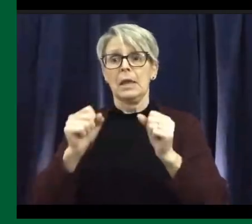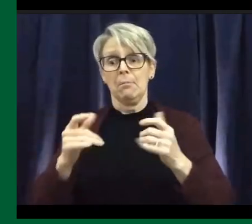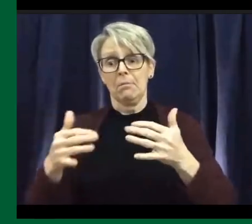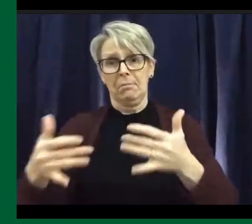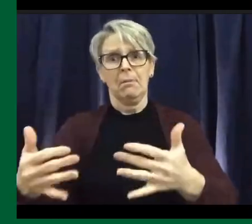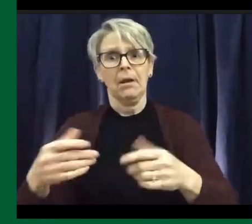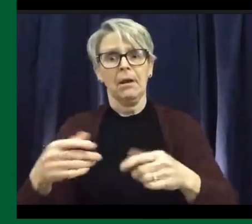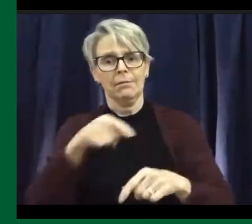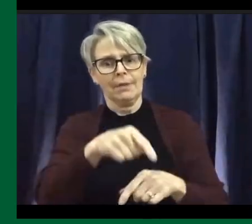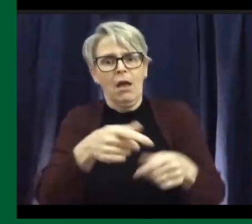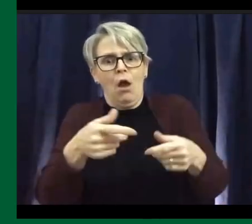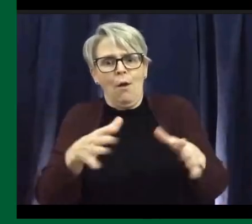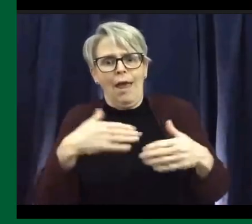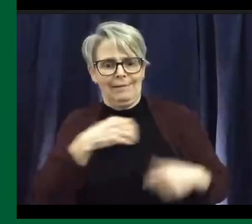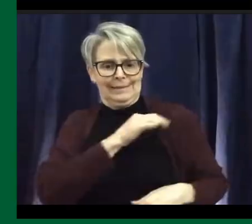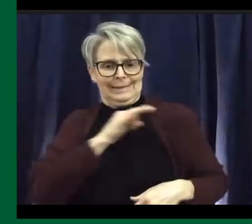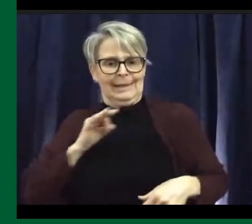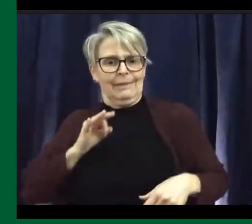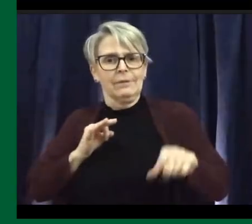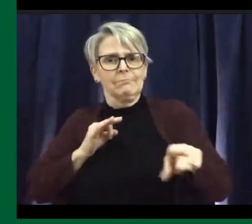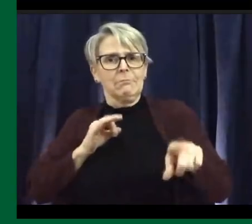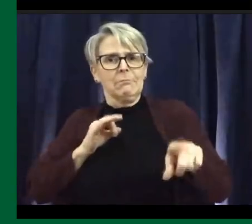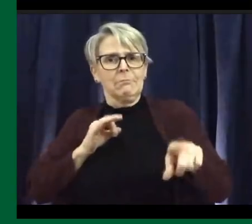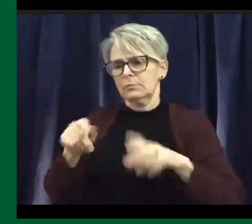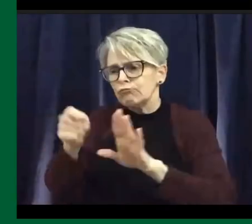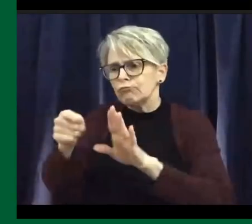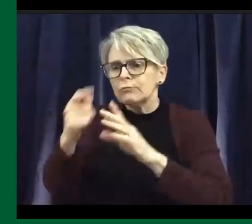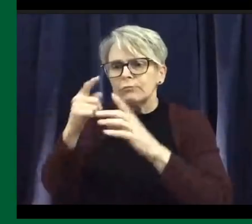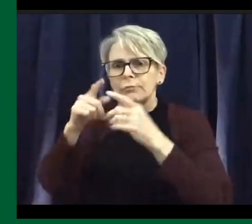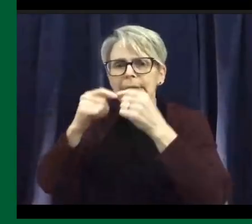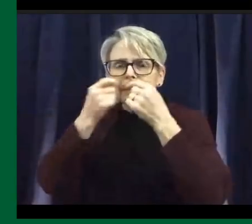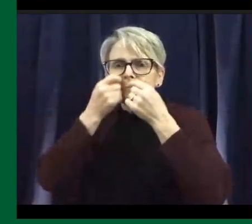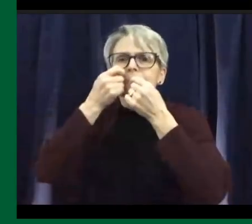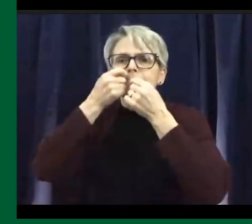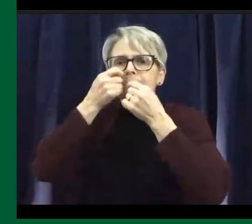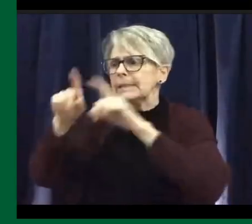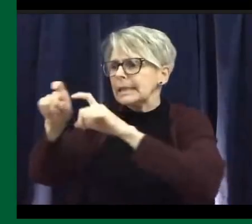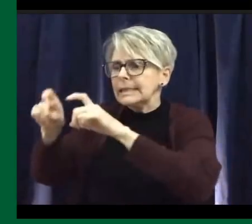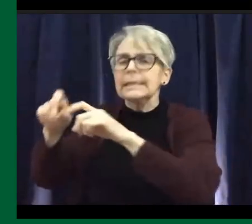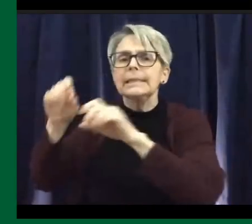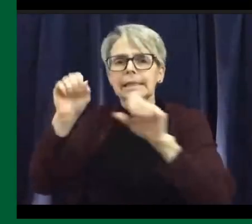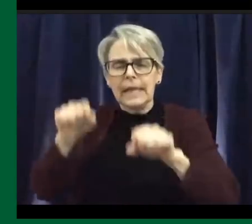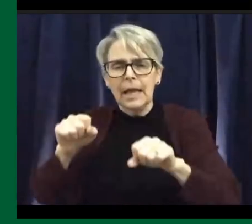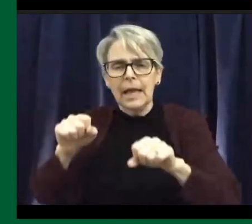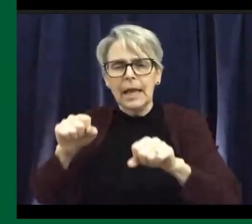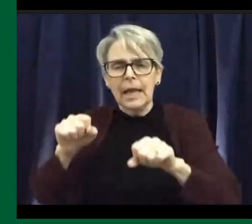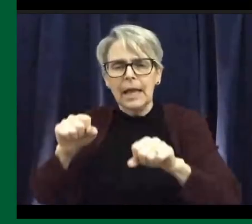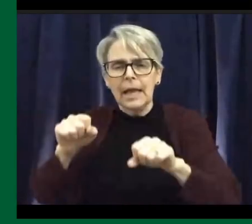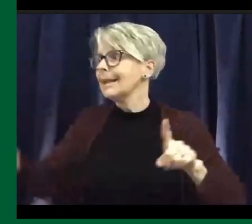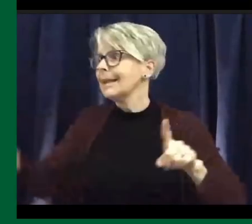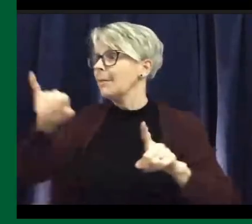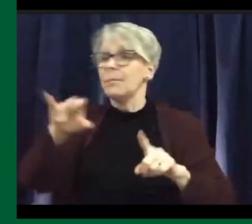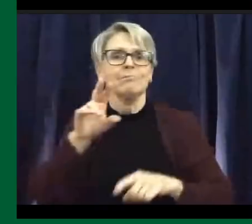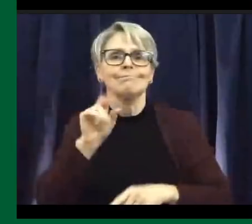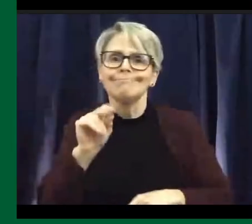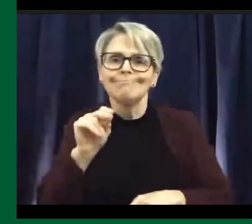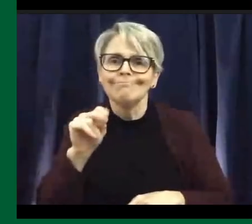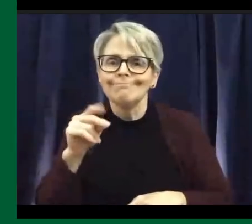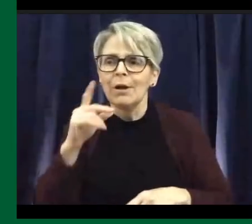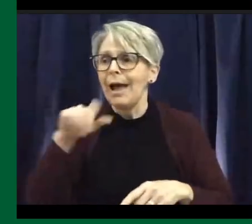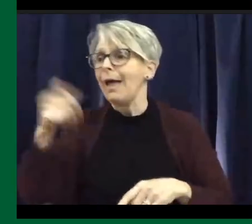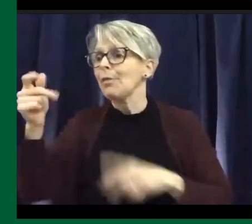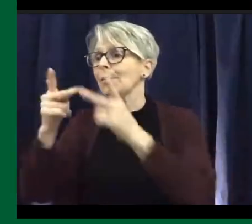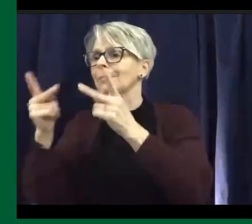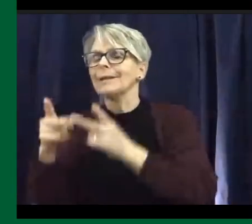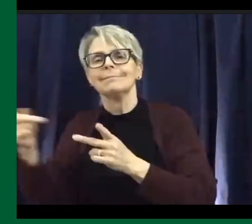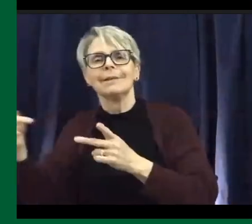got staff that are able to do that testing in schools. So it won't be the same for everybody accessing those tests, but we'll move forward as